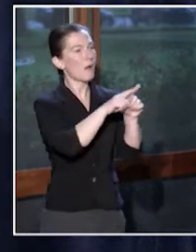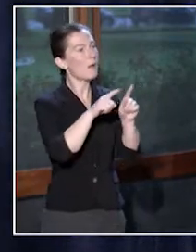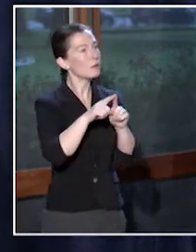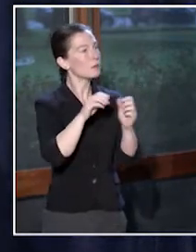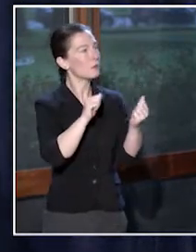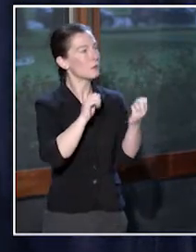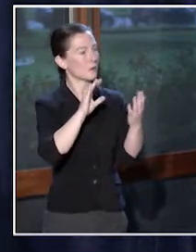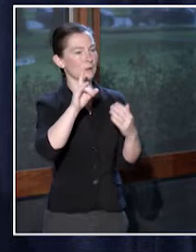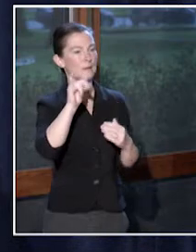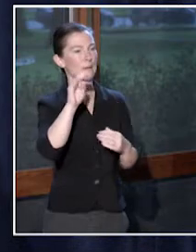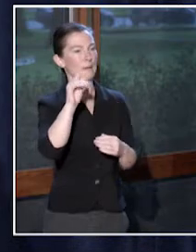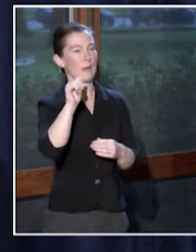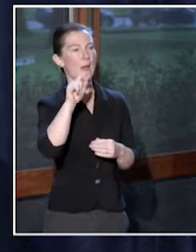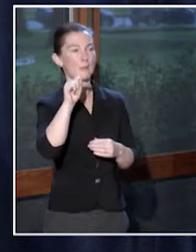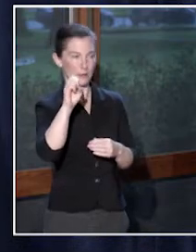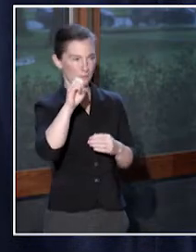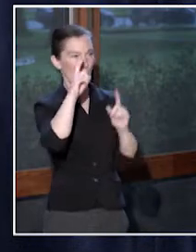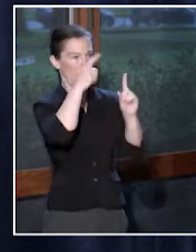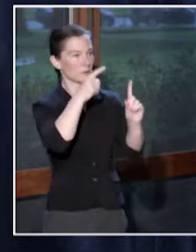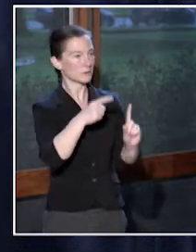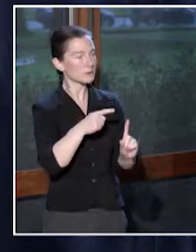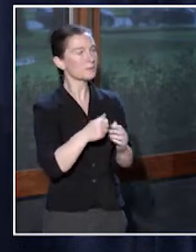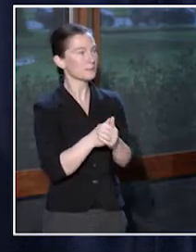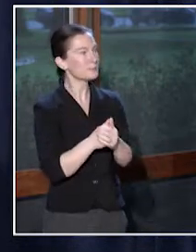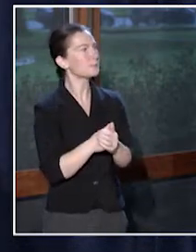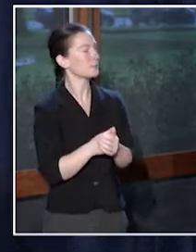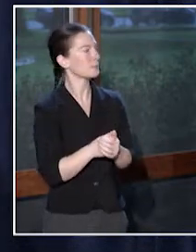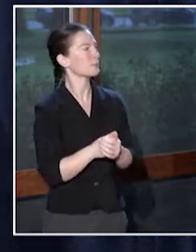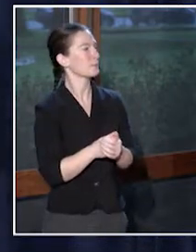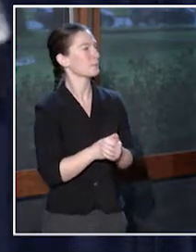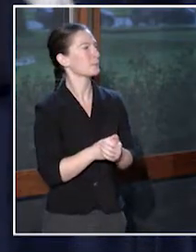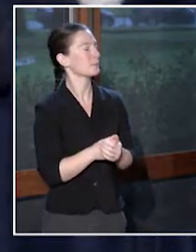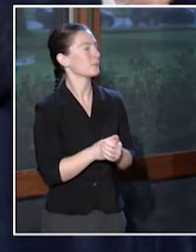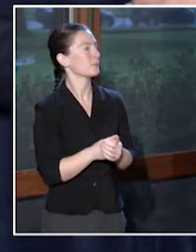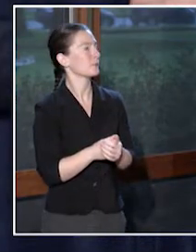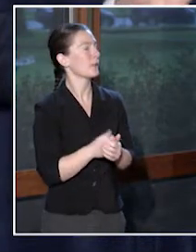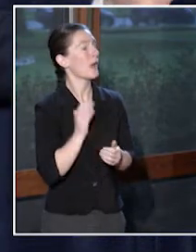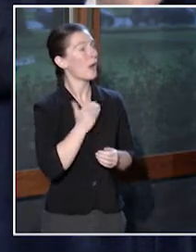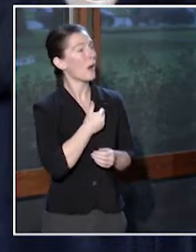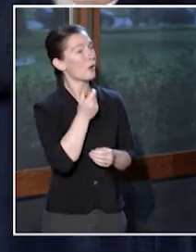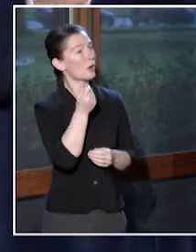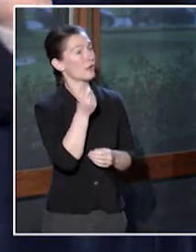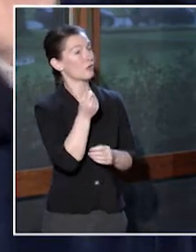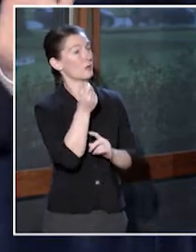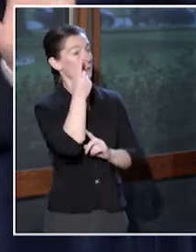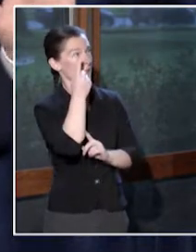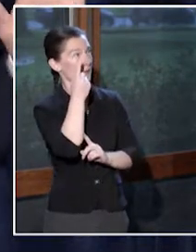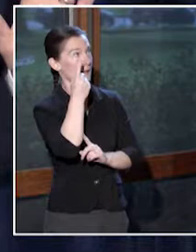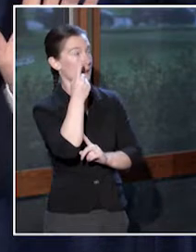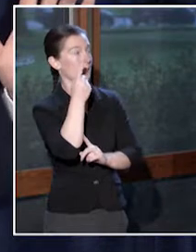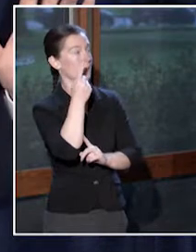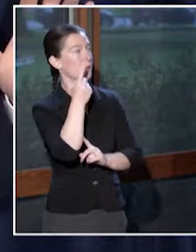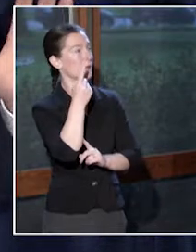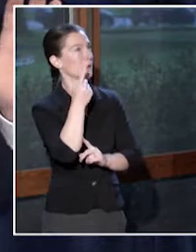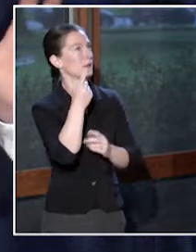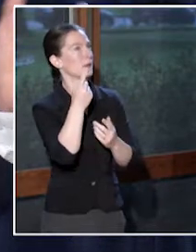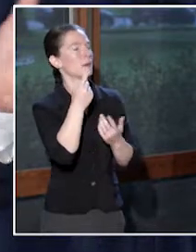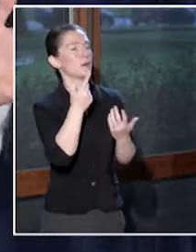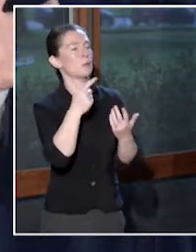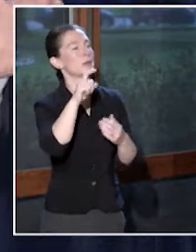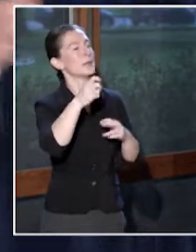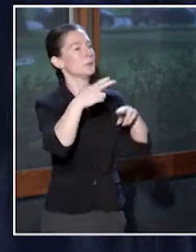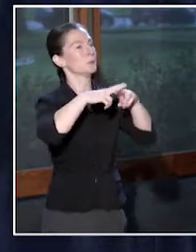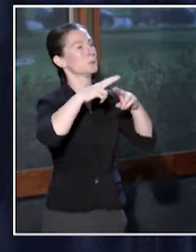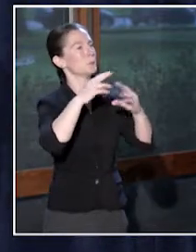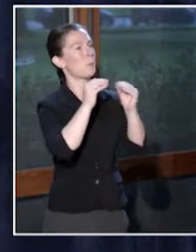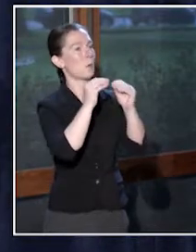action goals. We will leverage our understanding. We have to think bigger picture about everything that we do at the local level. We have